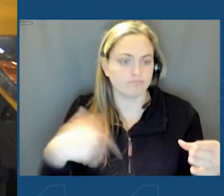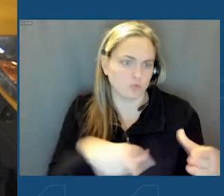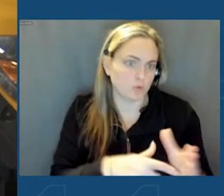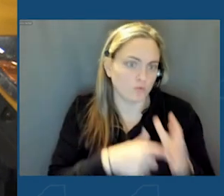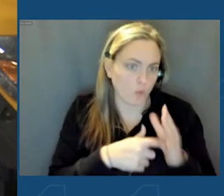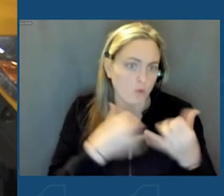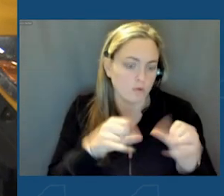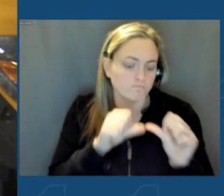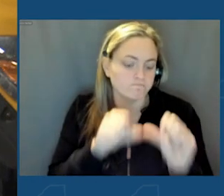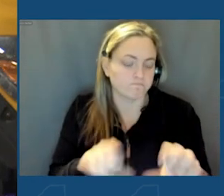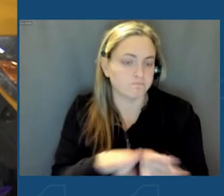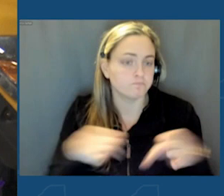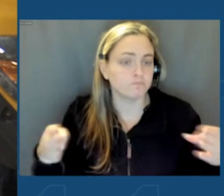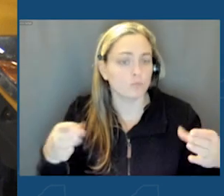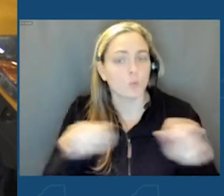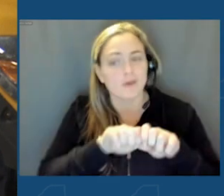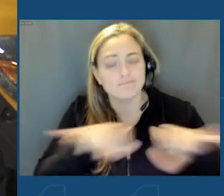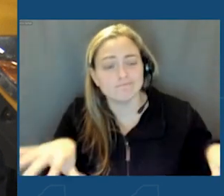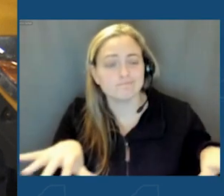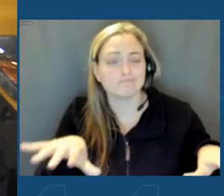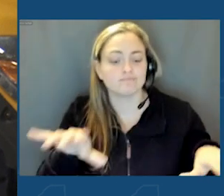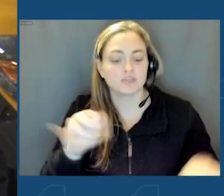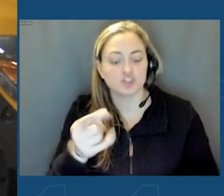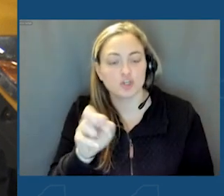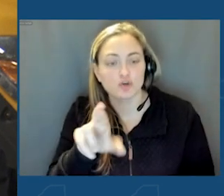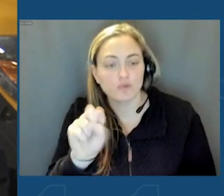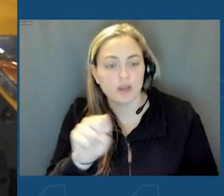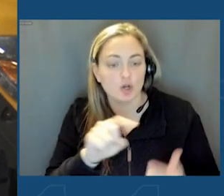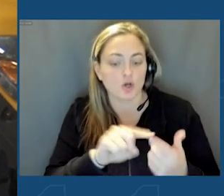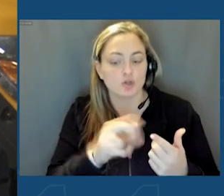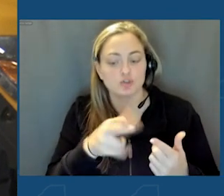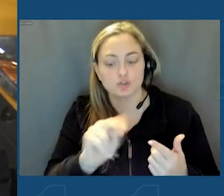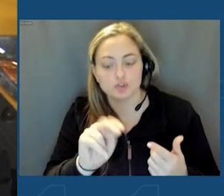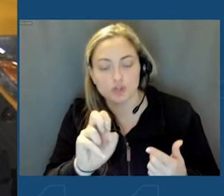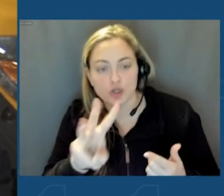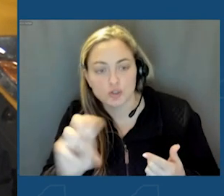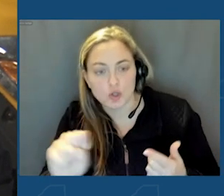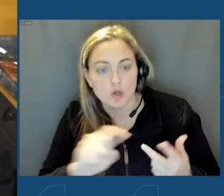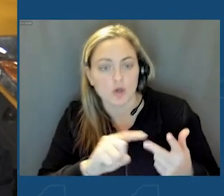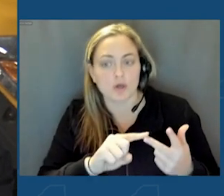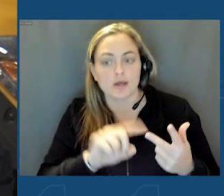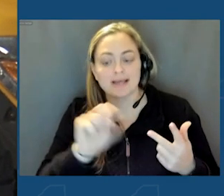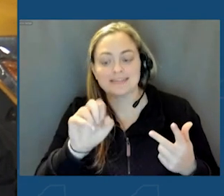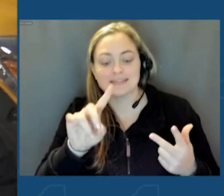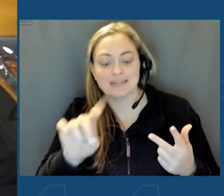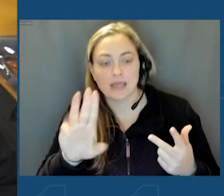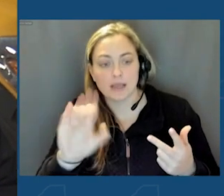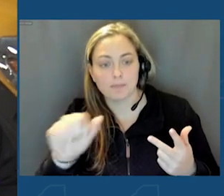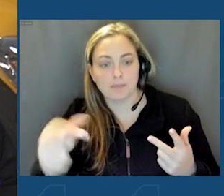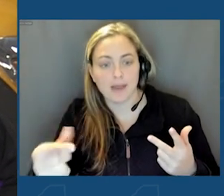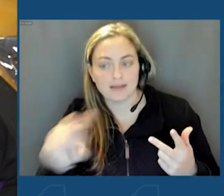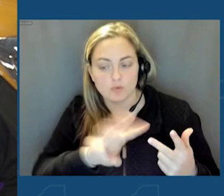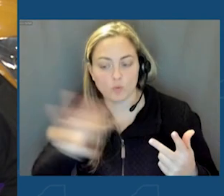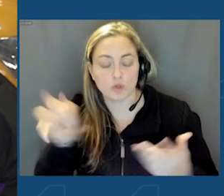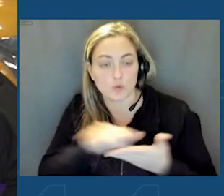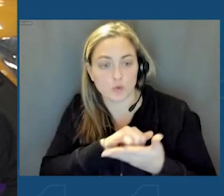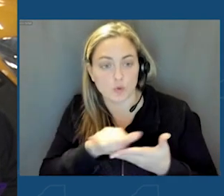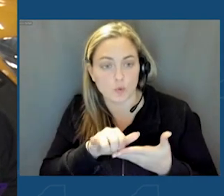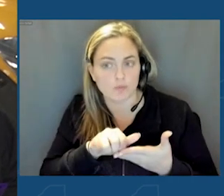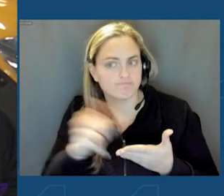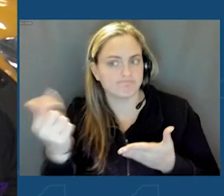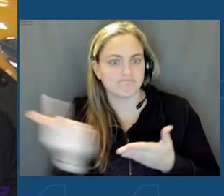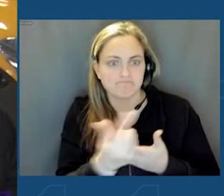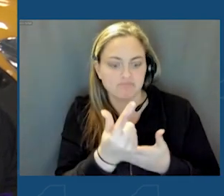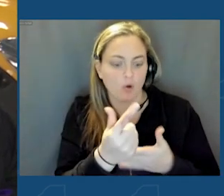we've deployed generators chainsaws sandbags in Western New York and all of our